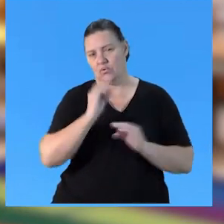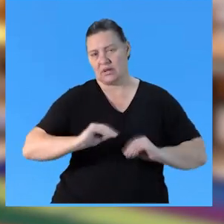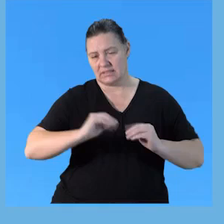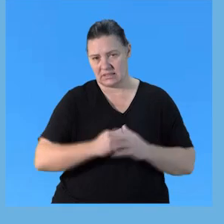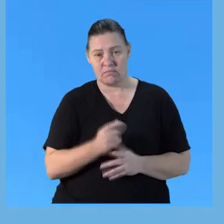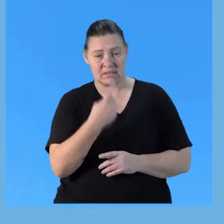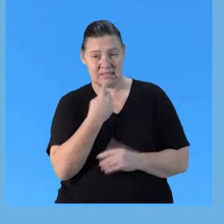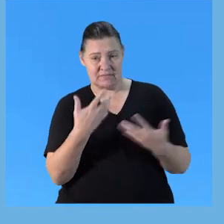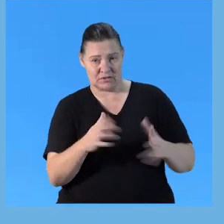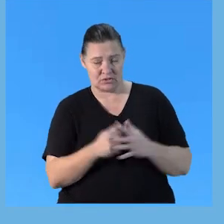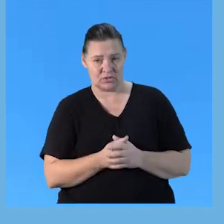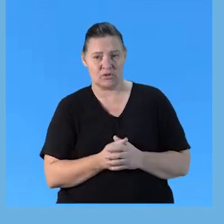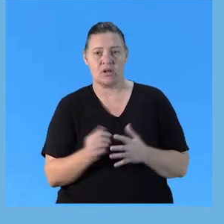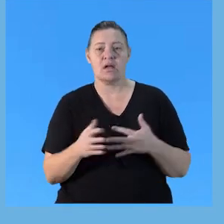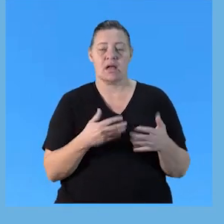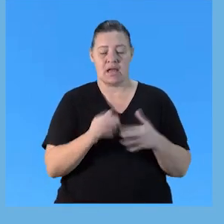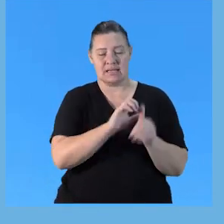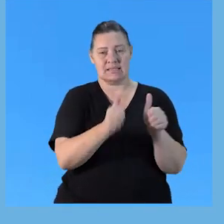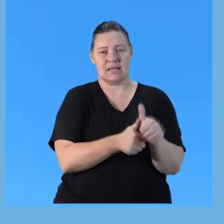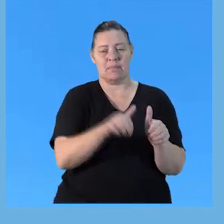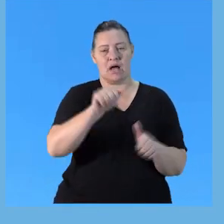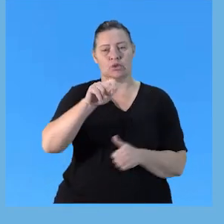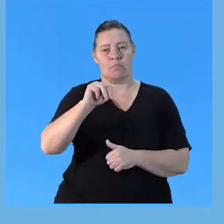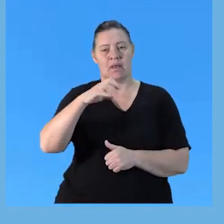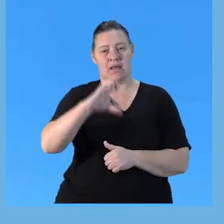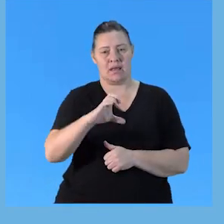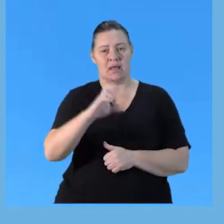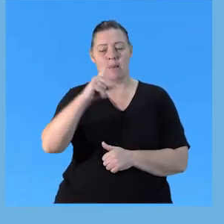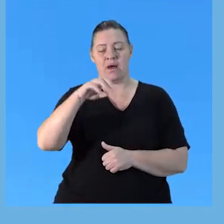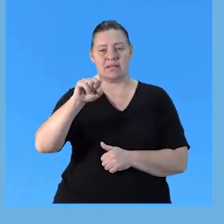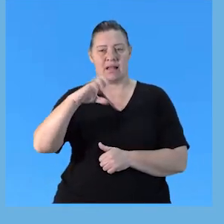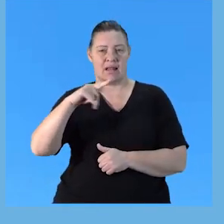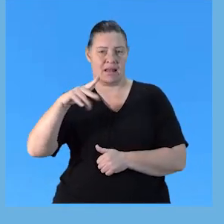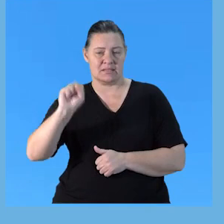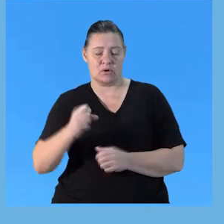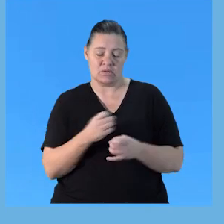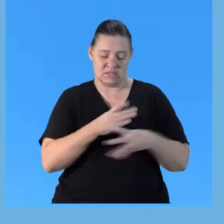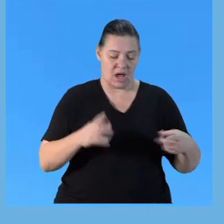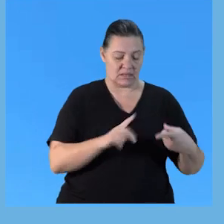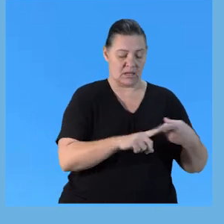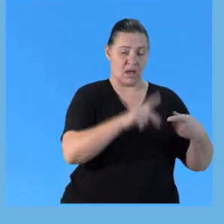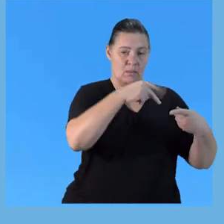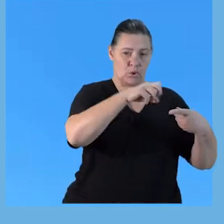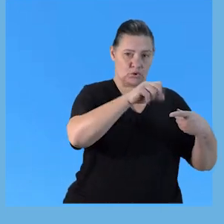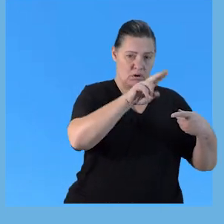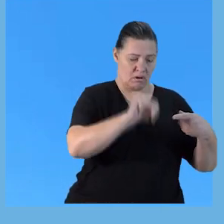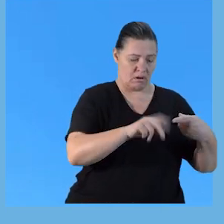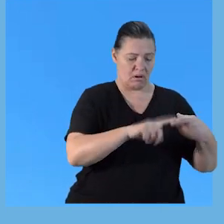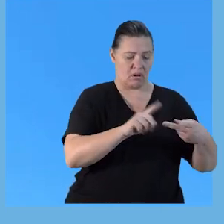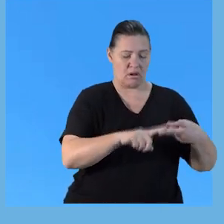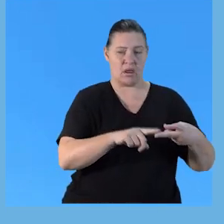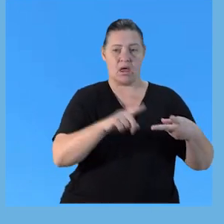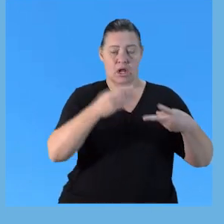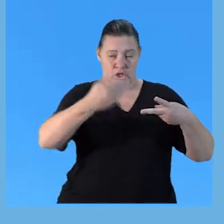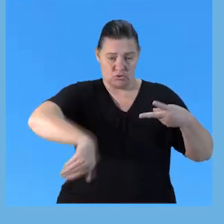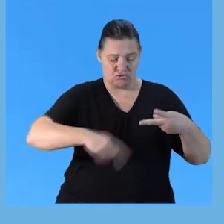asking us to look at this diagram and answer the following questions, or the questions that are following here. So let's just quickly study the diagram. We're